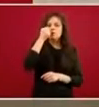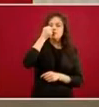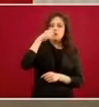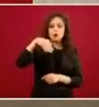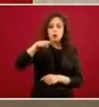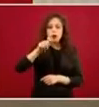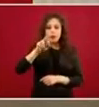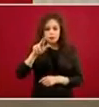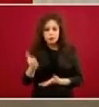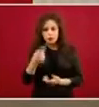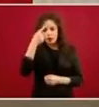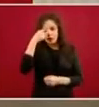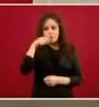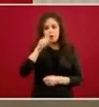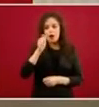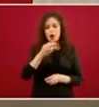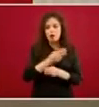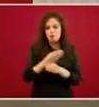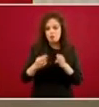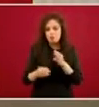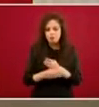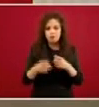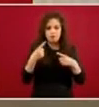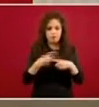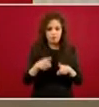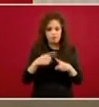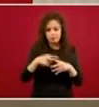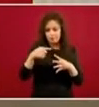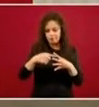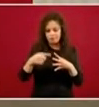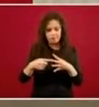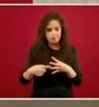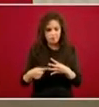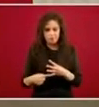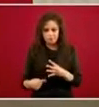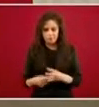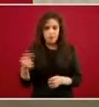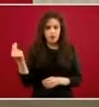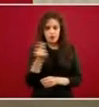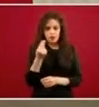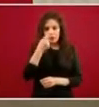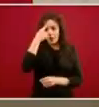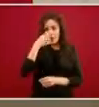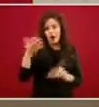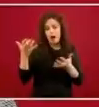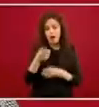But the institutions that do um, provide this testing,